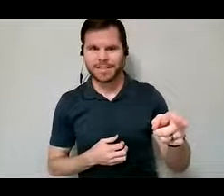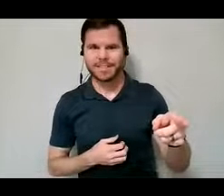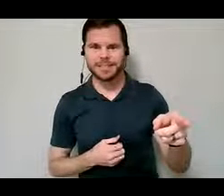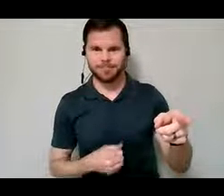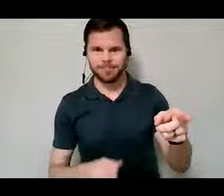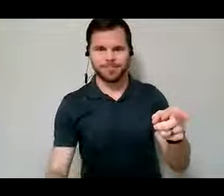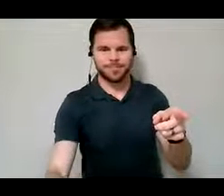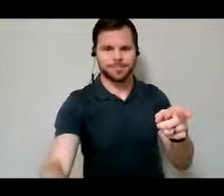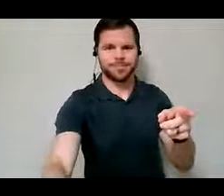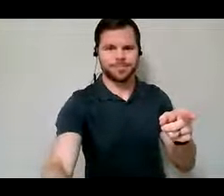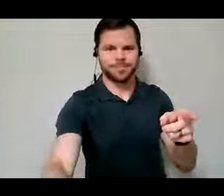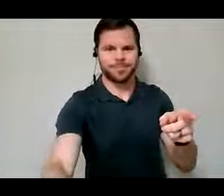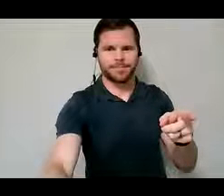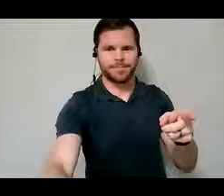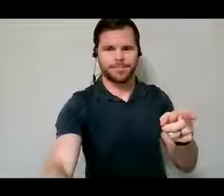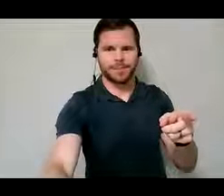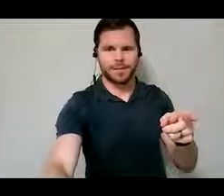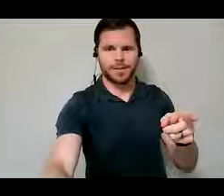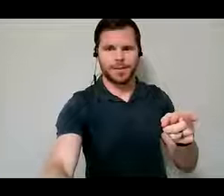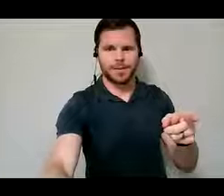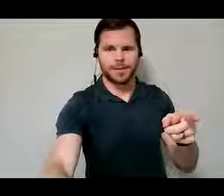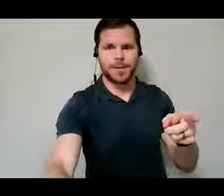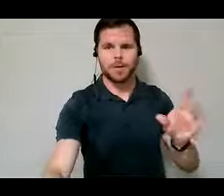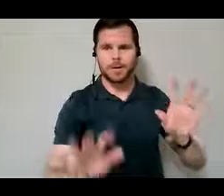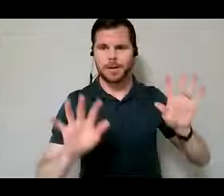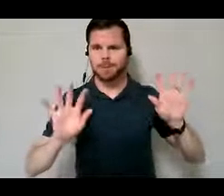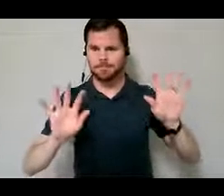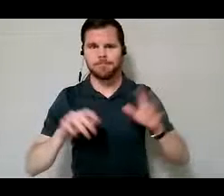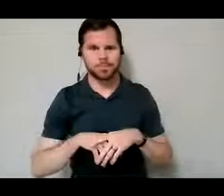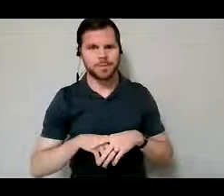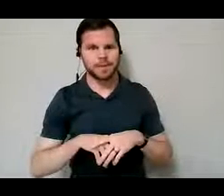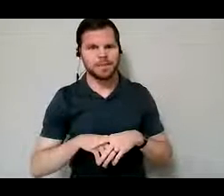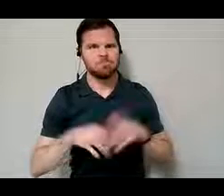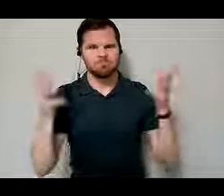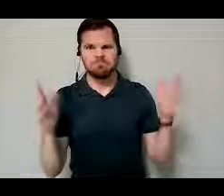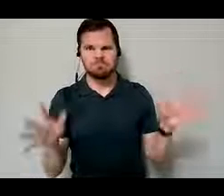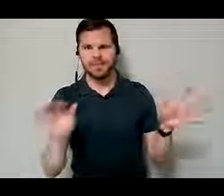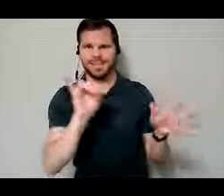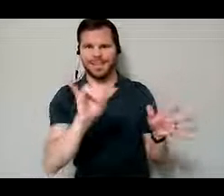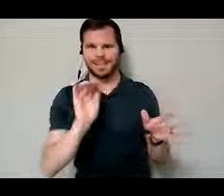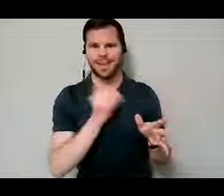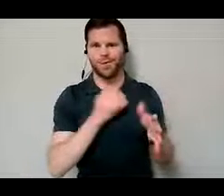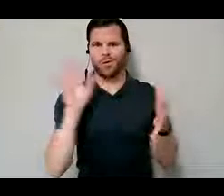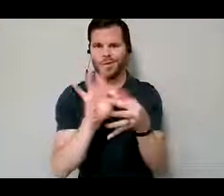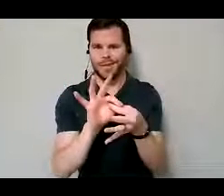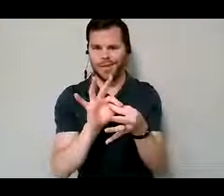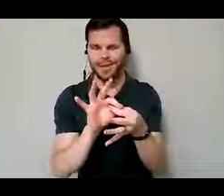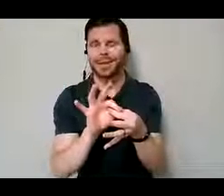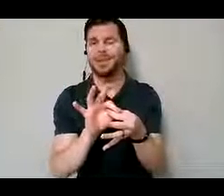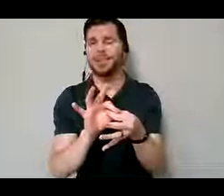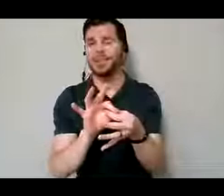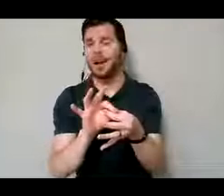I want to say that's about it. This is a link to our website. Honestly, if I were you, I would just click around on this